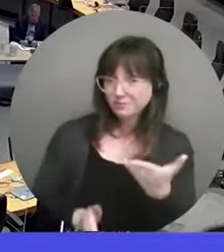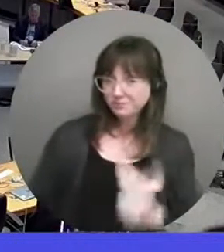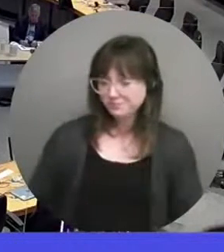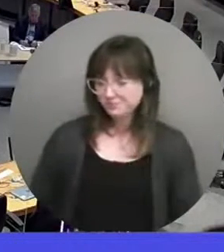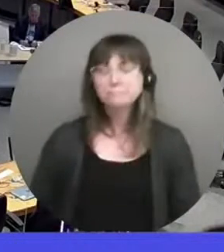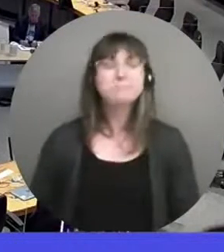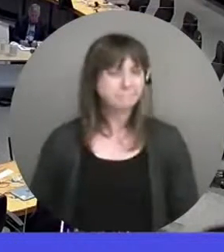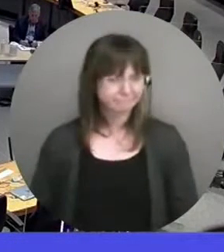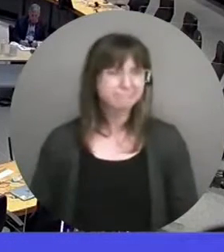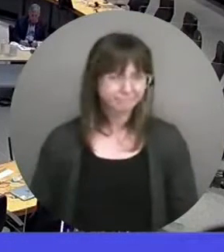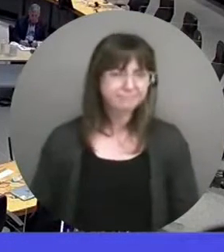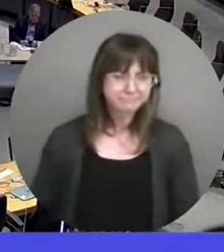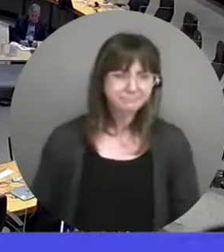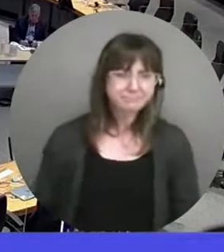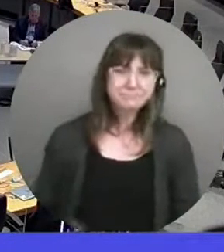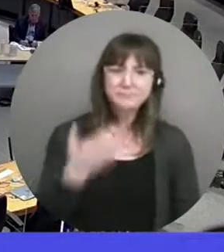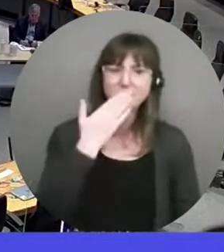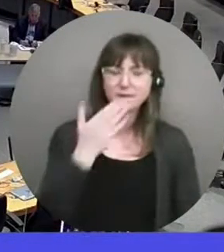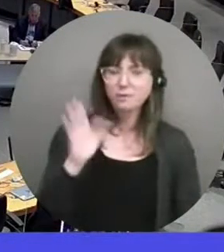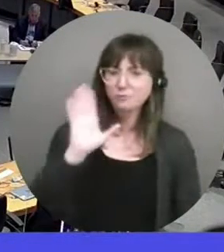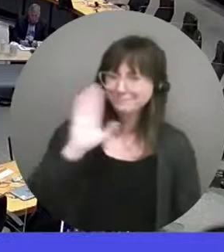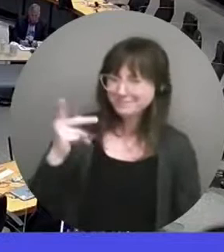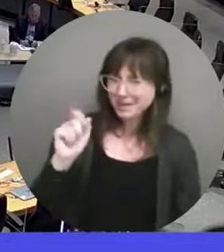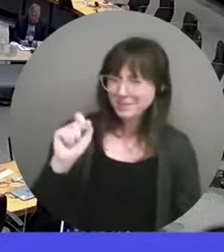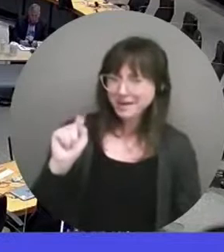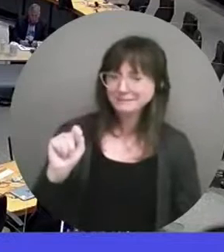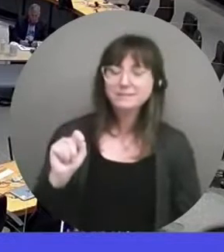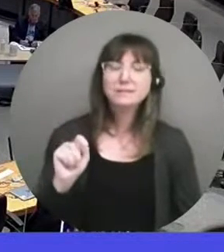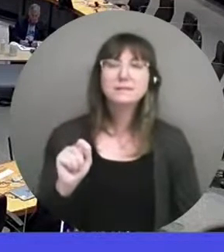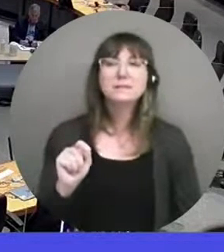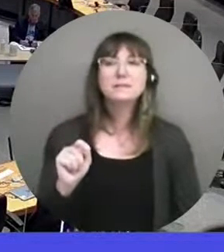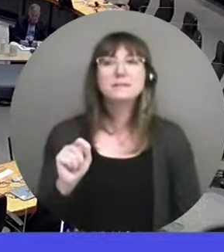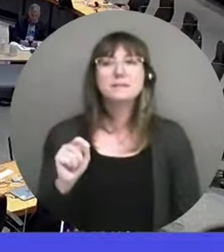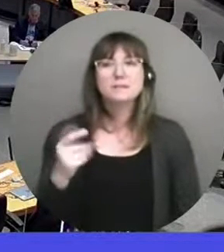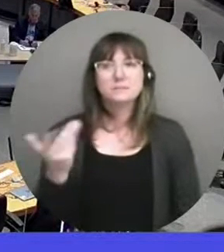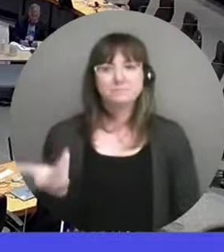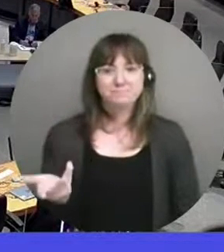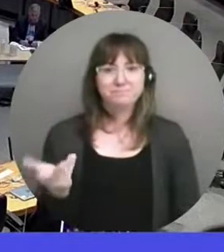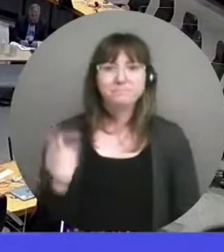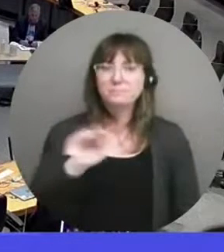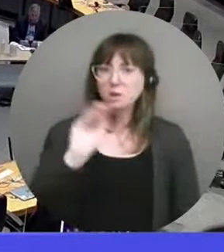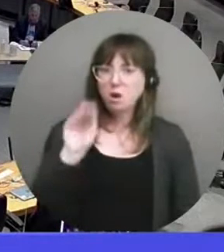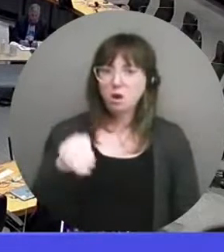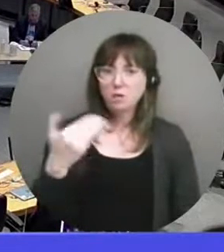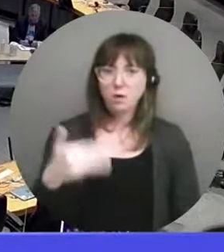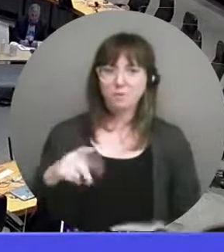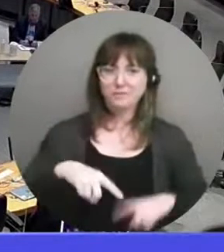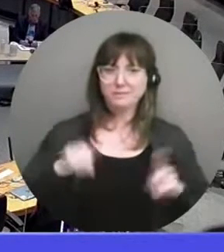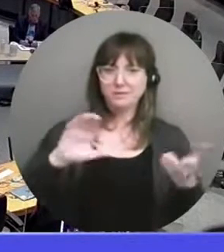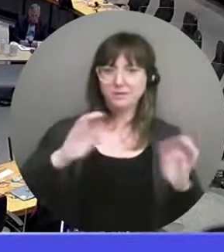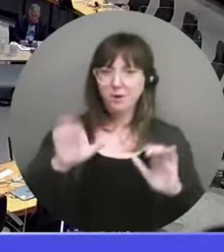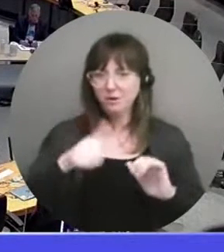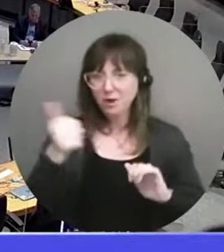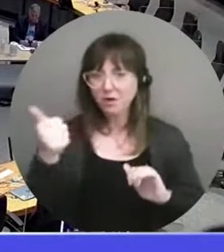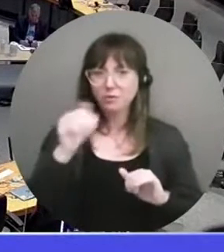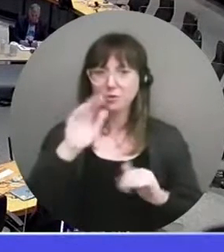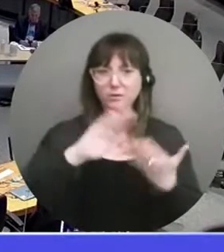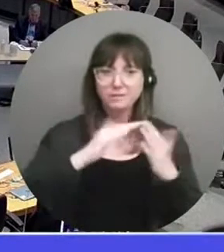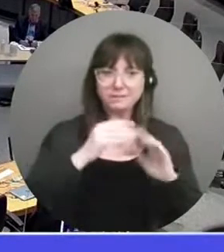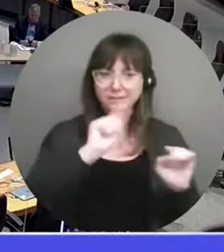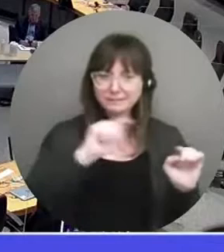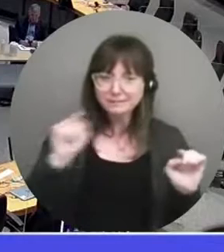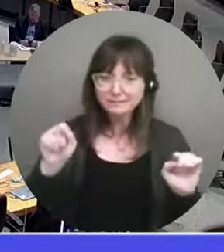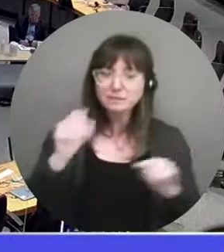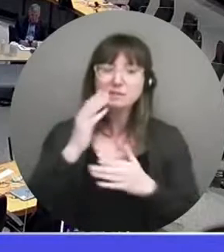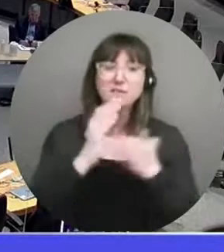you, Mr. Mayor. Hi, Pat. So Ottawa's been different than other jurisdictions. We've heard of others laying off and so forth,